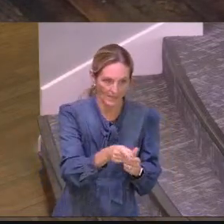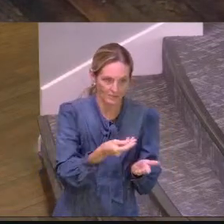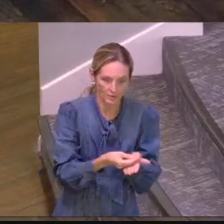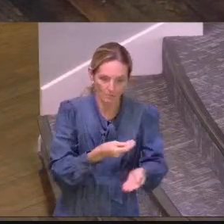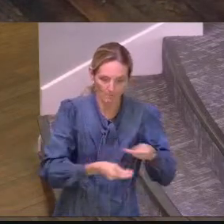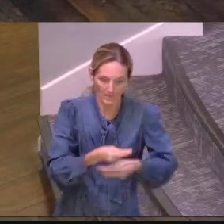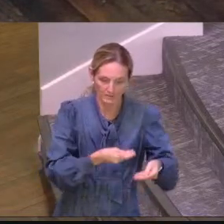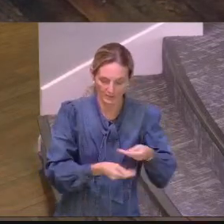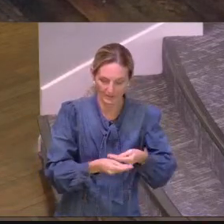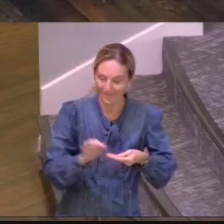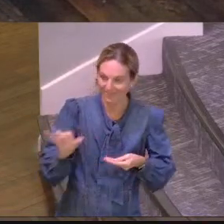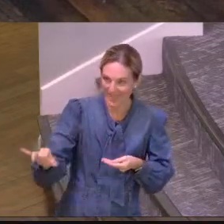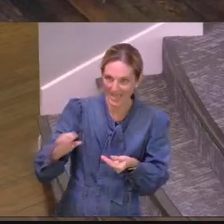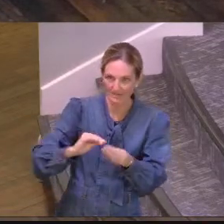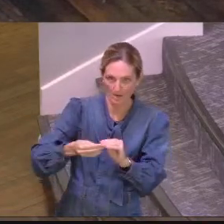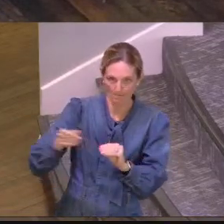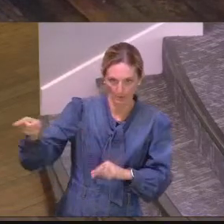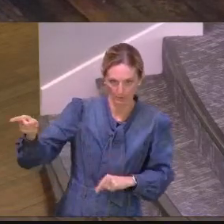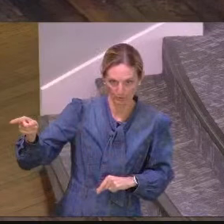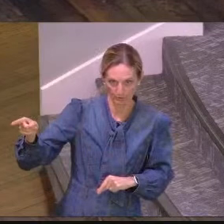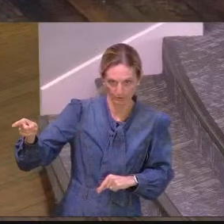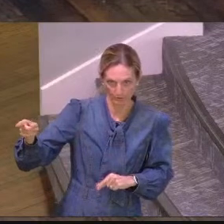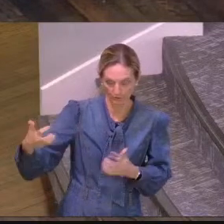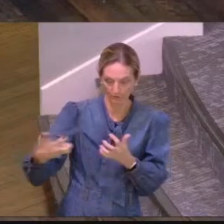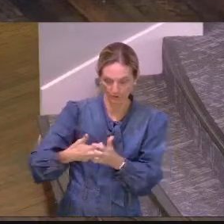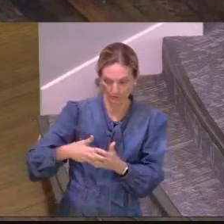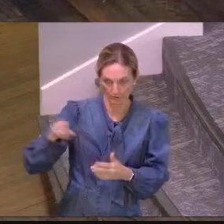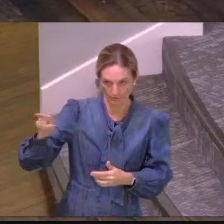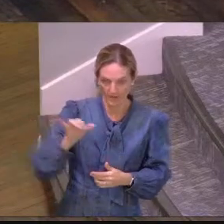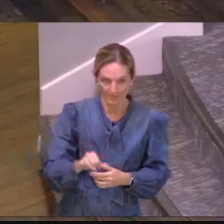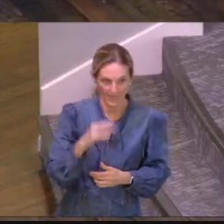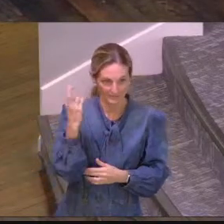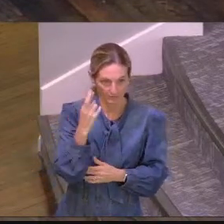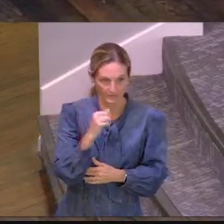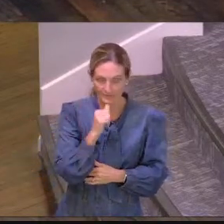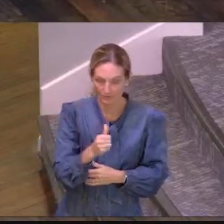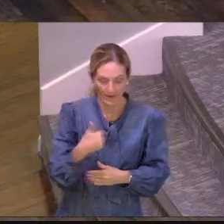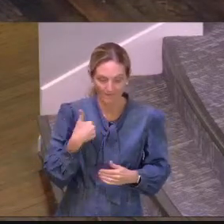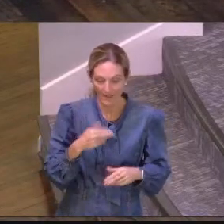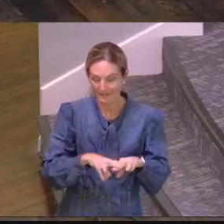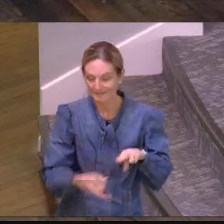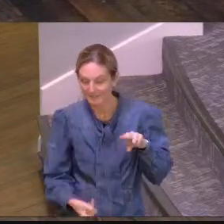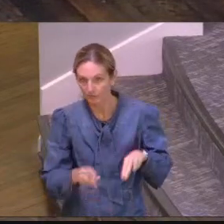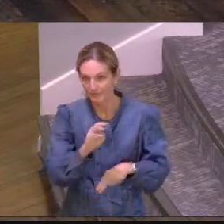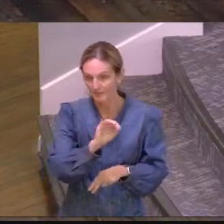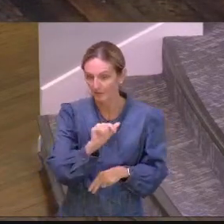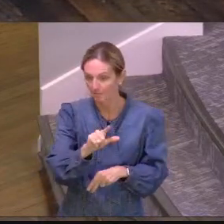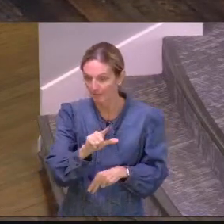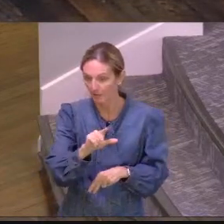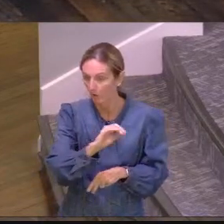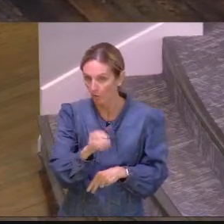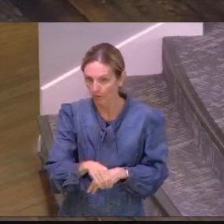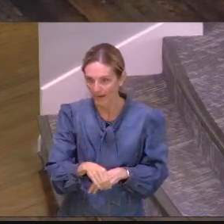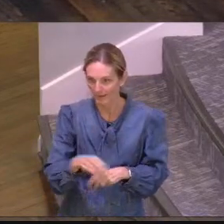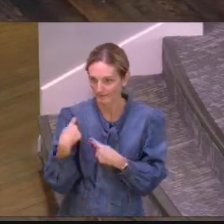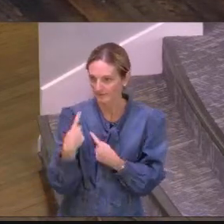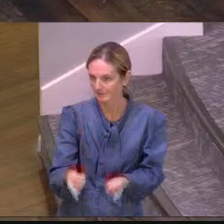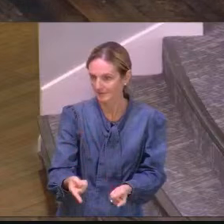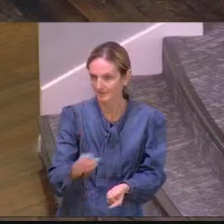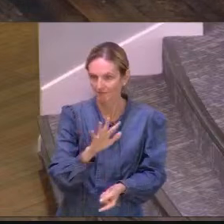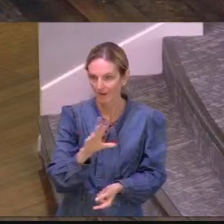number. And therefore, that's why we haven't had a millage rate decrease for the last 5 or 6